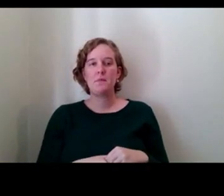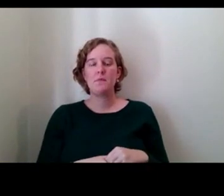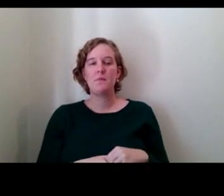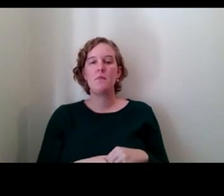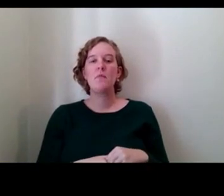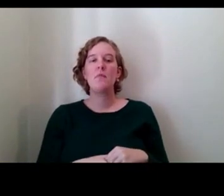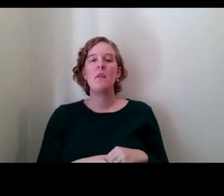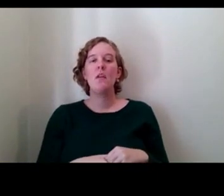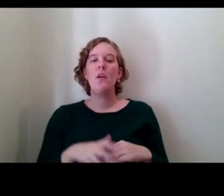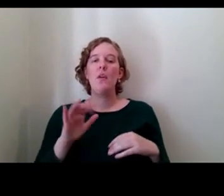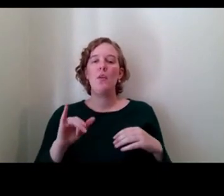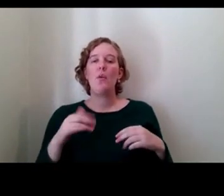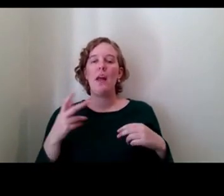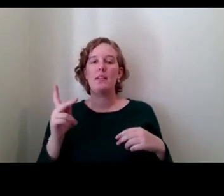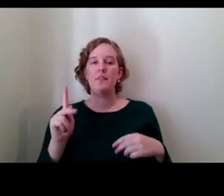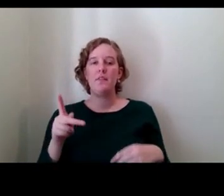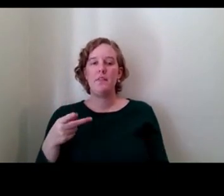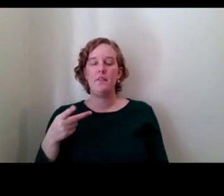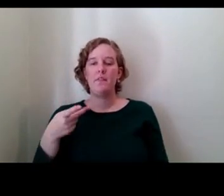So that's physical computing.